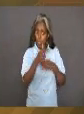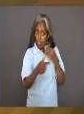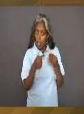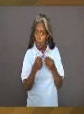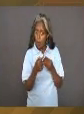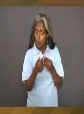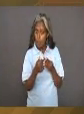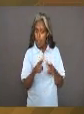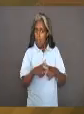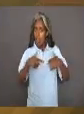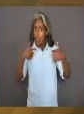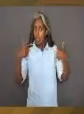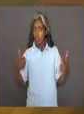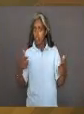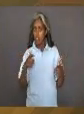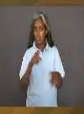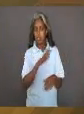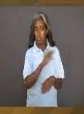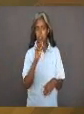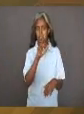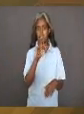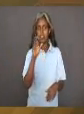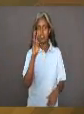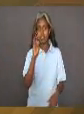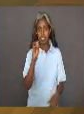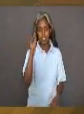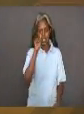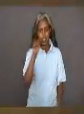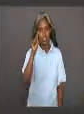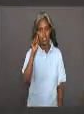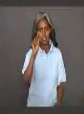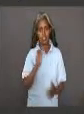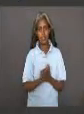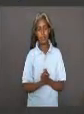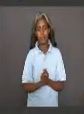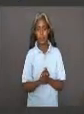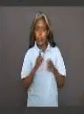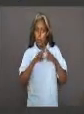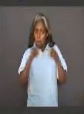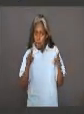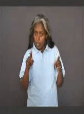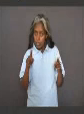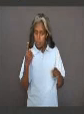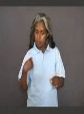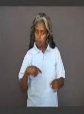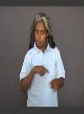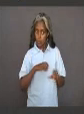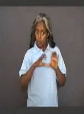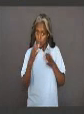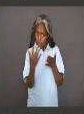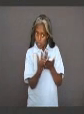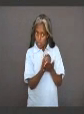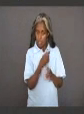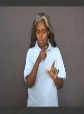are larger than 360 degrees. But we can take